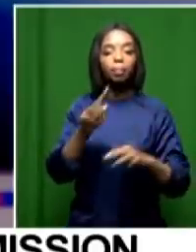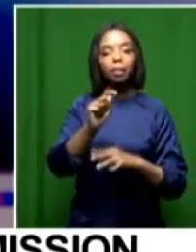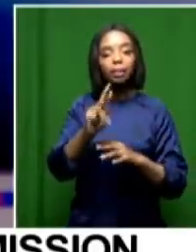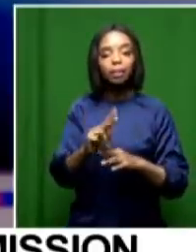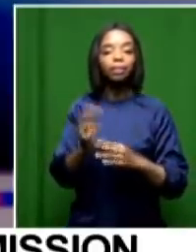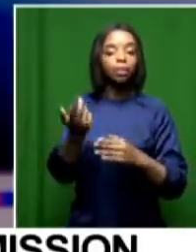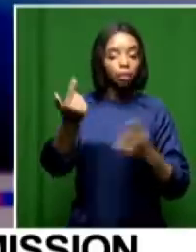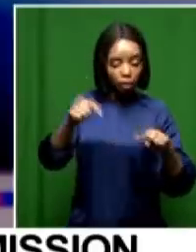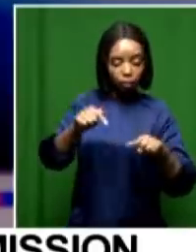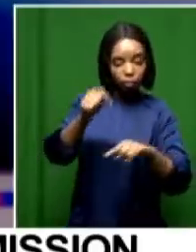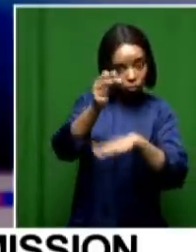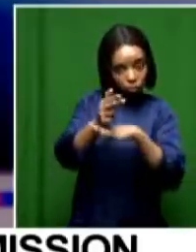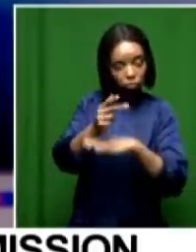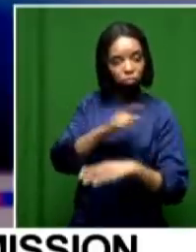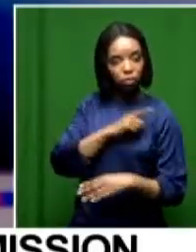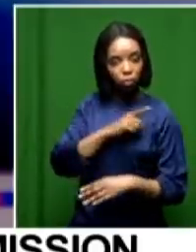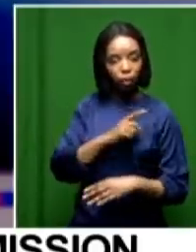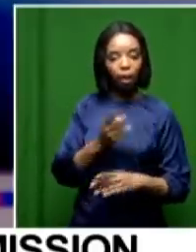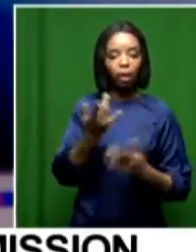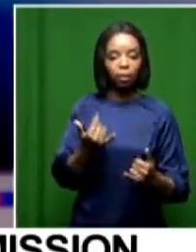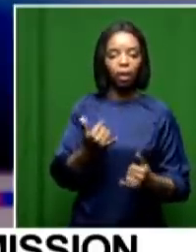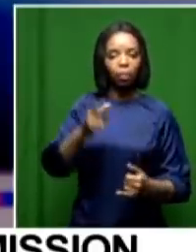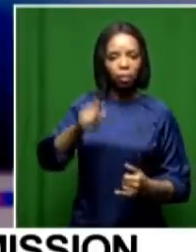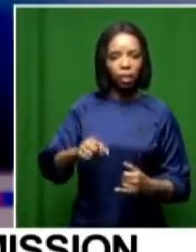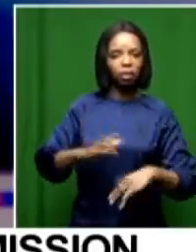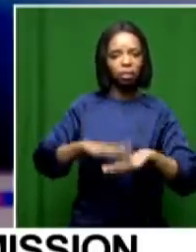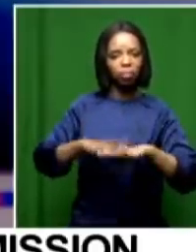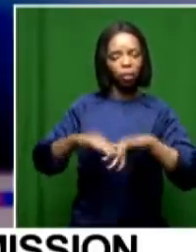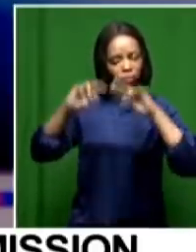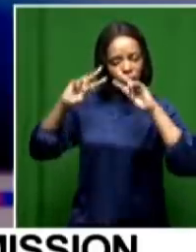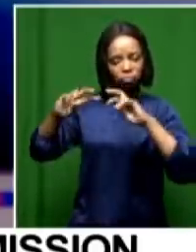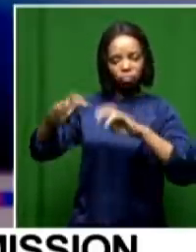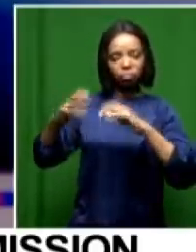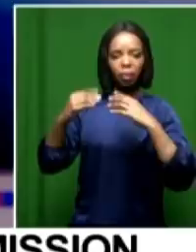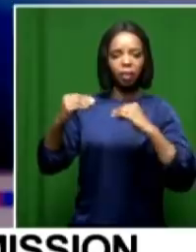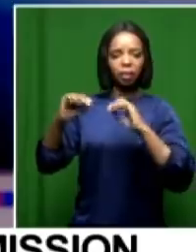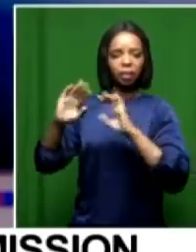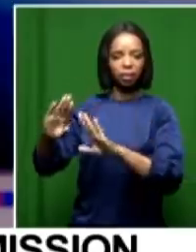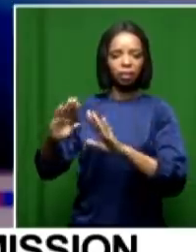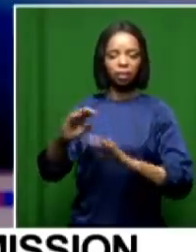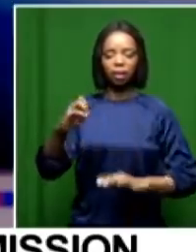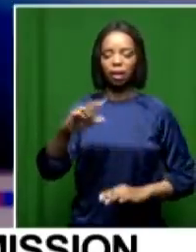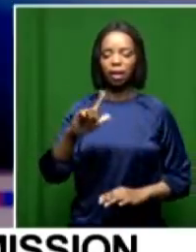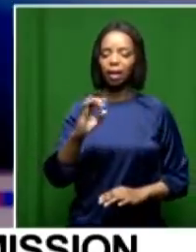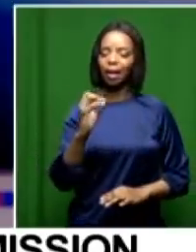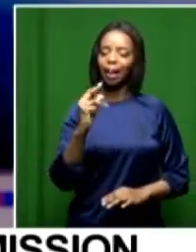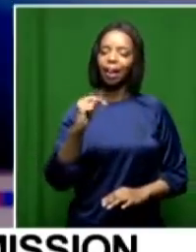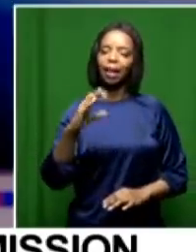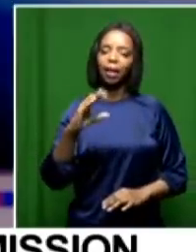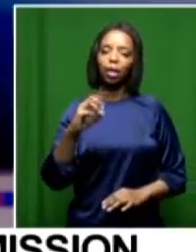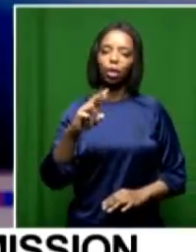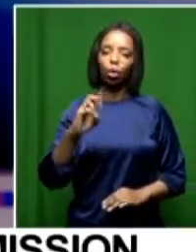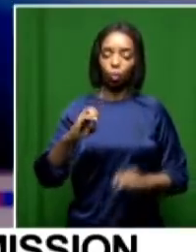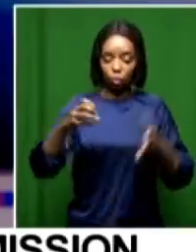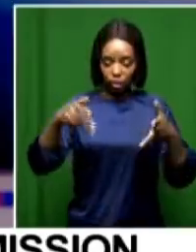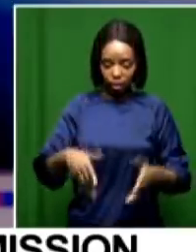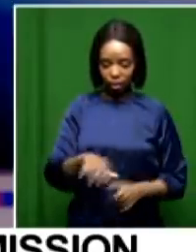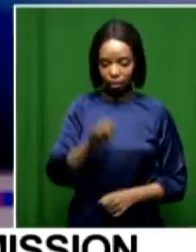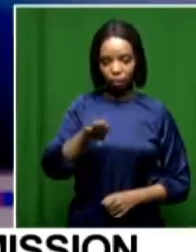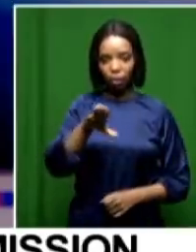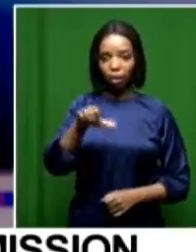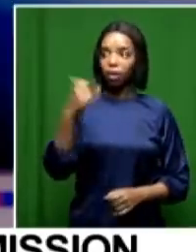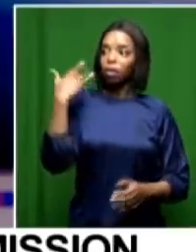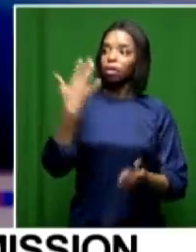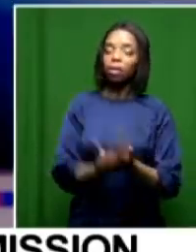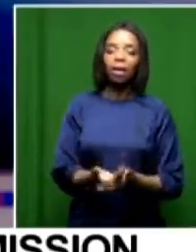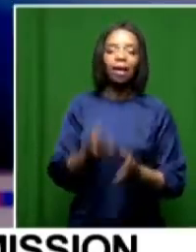Glencore's global influences and call for further investigations on Glencore's business dealings in South Africa. There's complete silence. And as the EFF, we have indicated